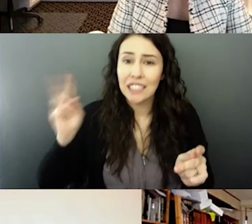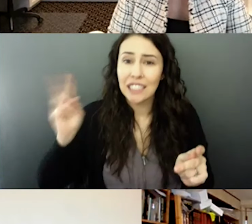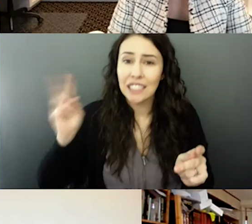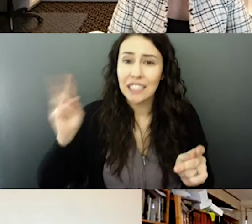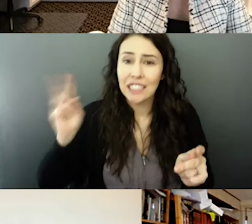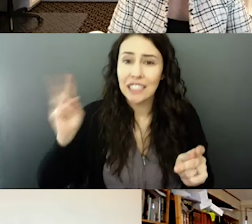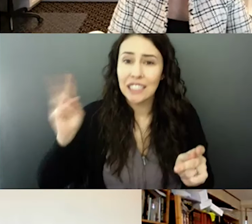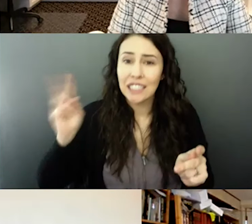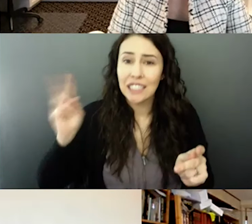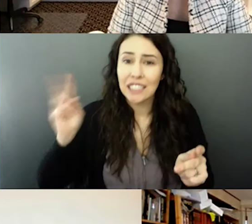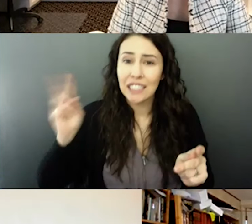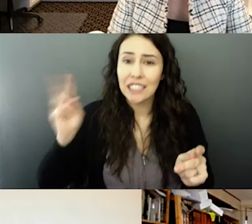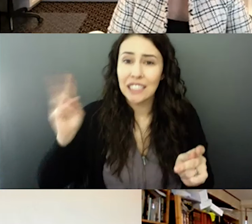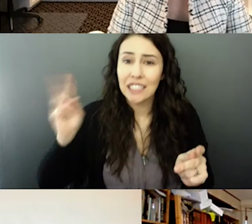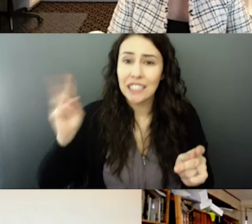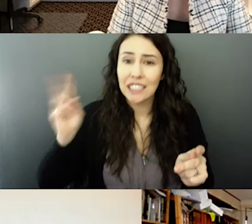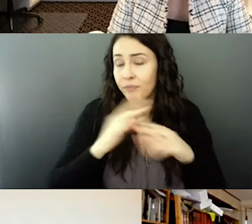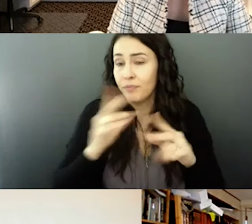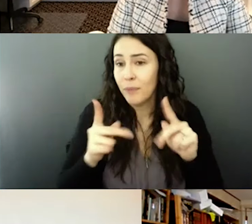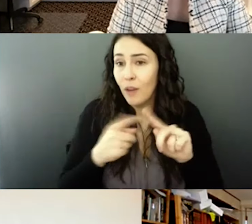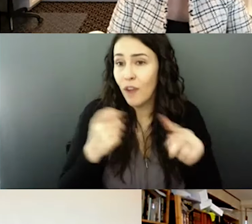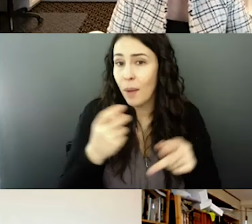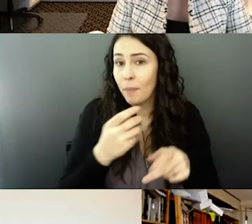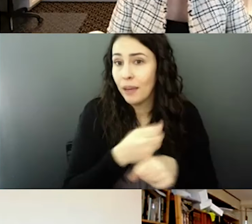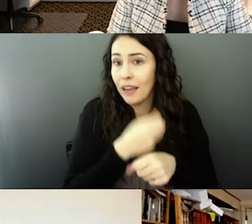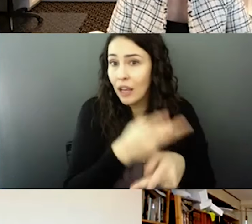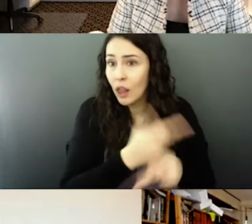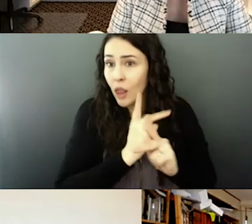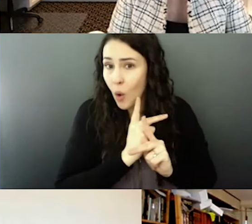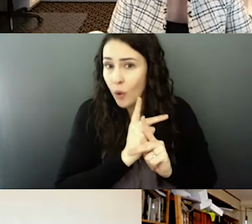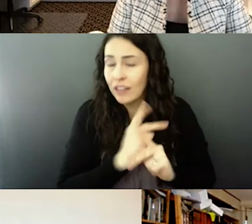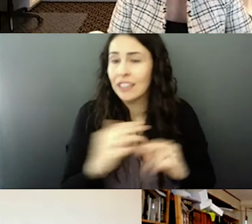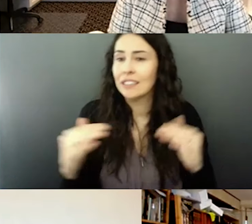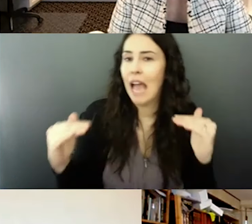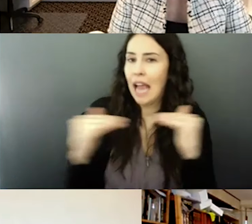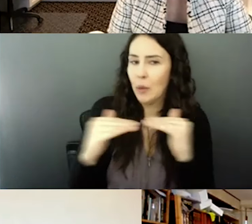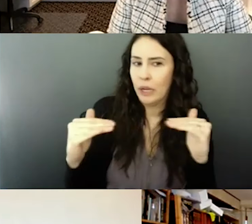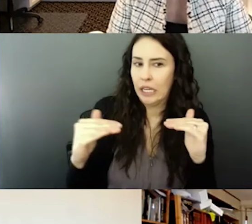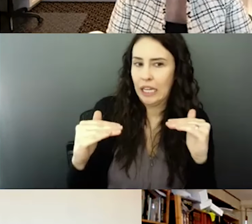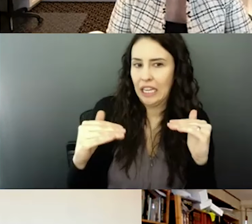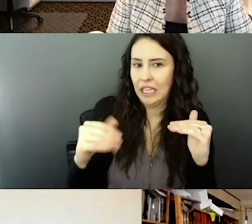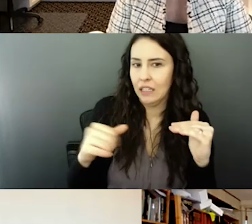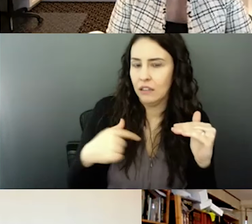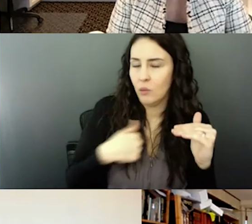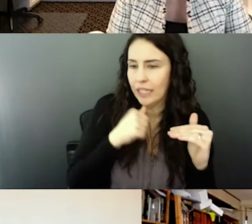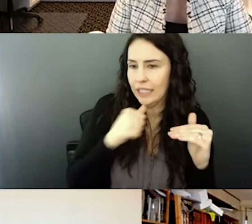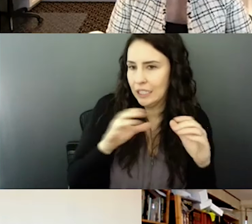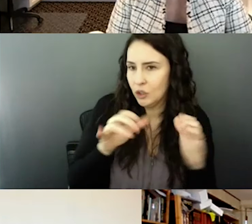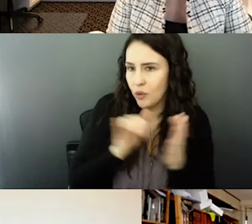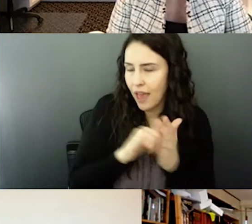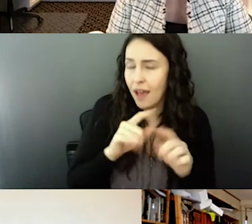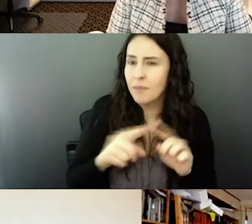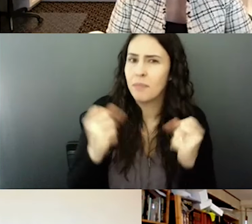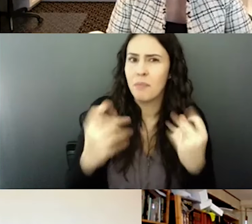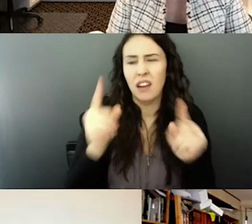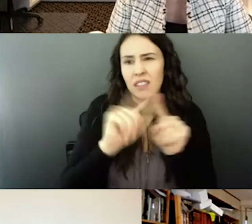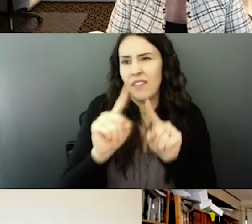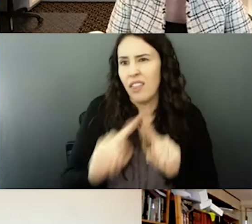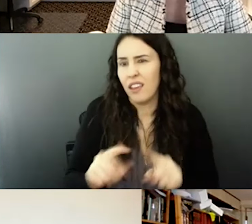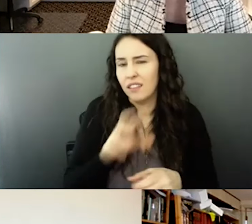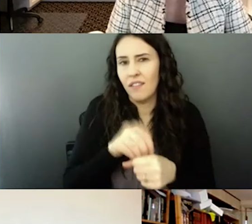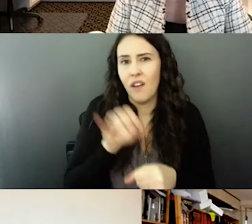supposed to look at the actual loan applications and analyze that as far as equity. I don't know. We didn't do that, but that's, there's so many different things associated with that we found were